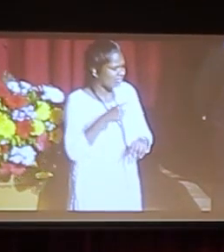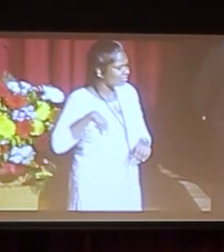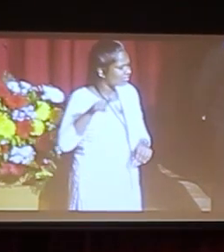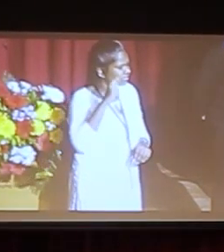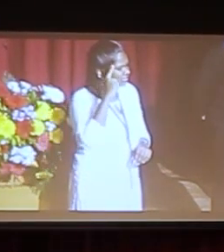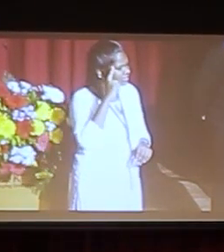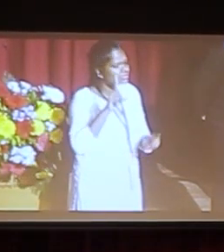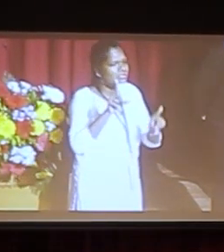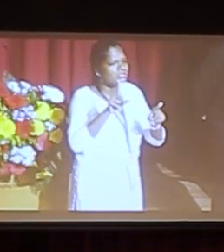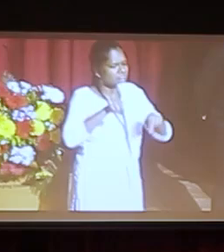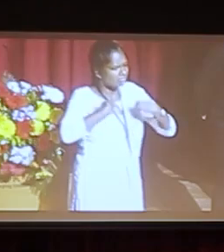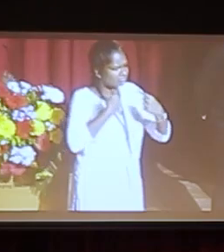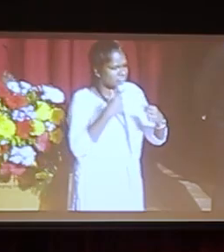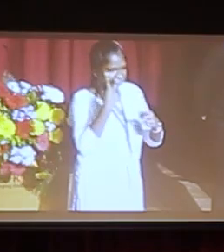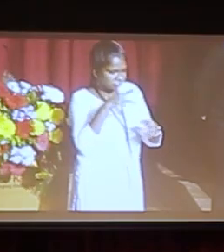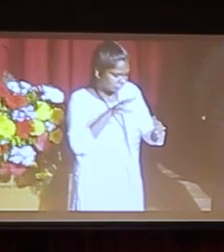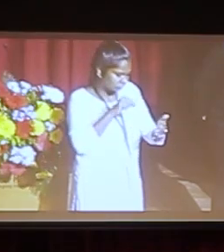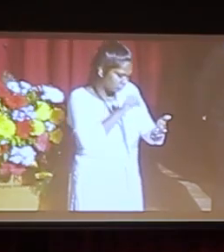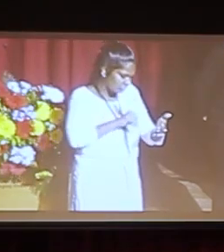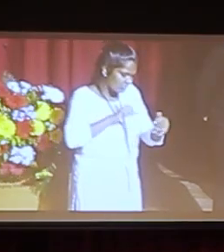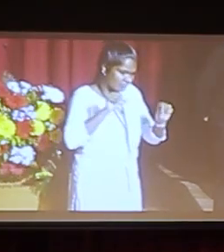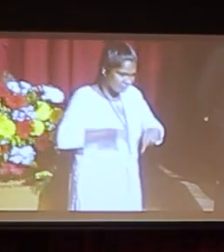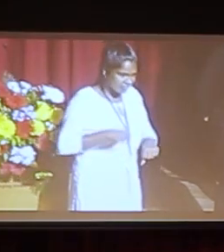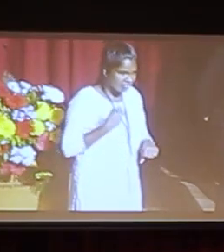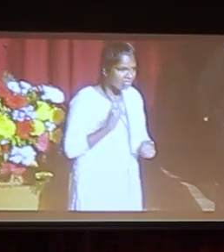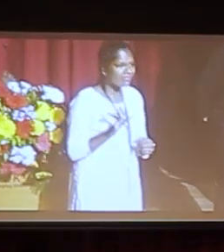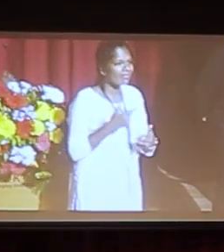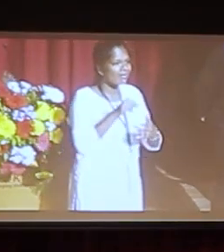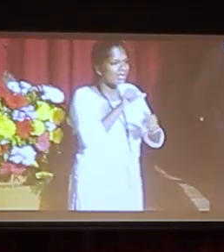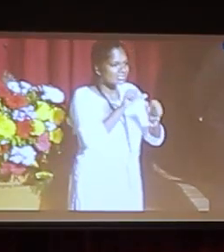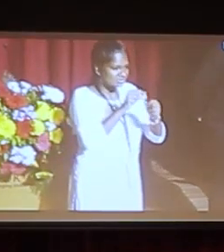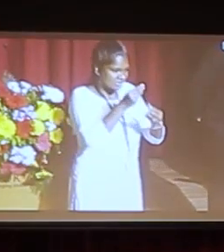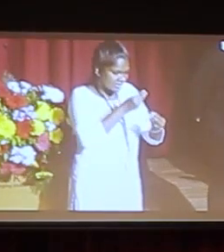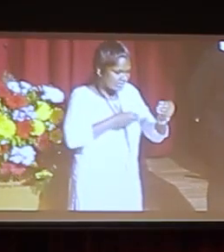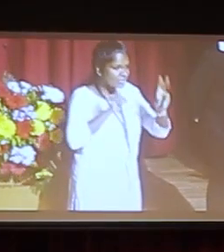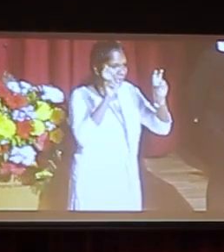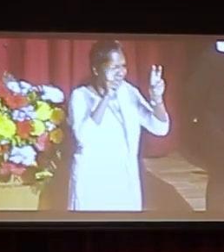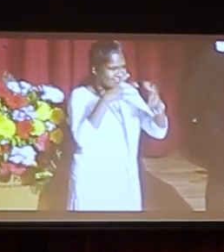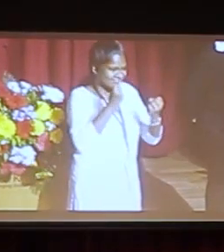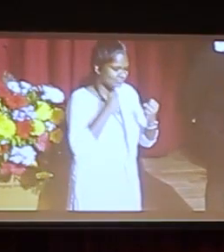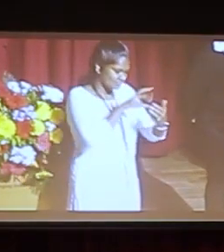his own exams? Can he not give his assignments to the teacher?